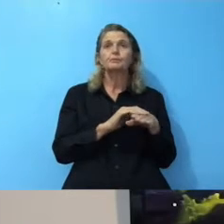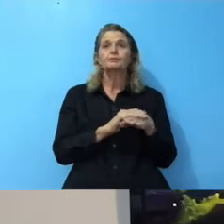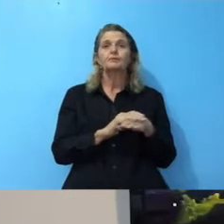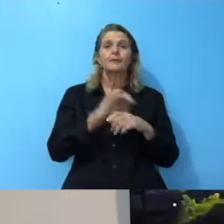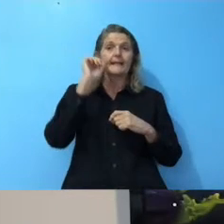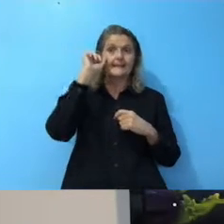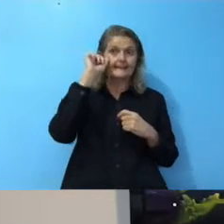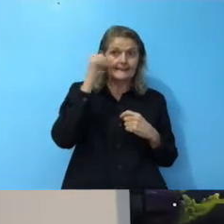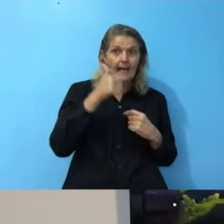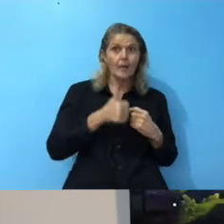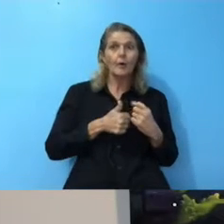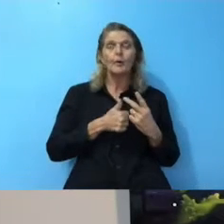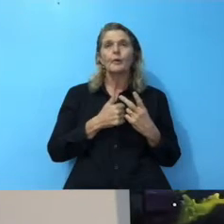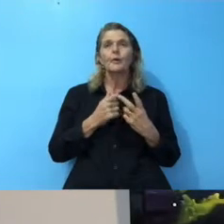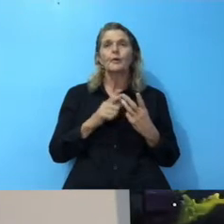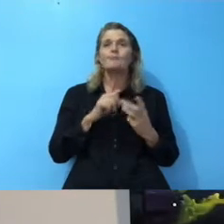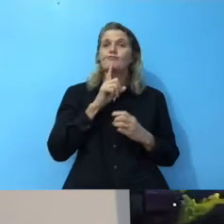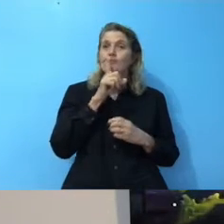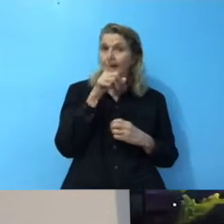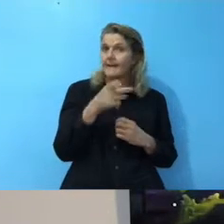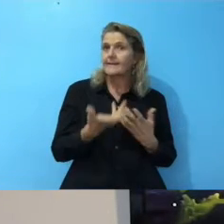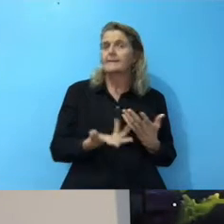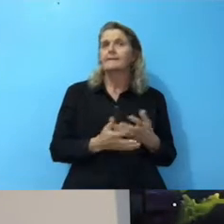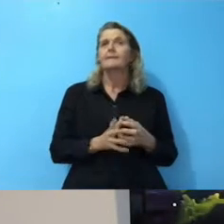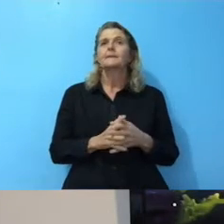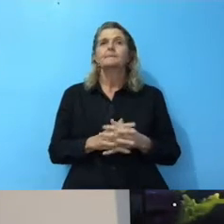with a dollop of yellow and a bit of red.